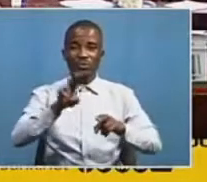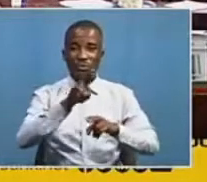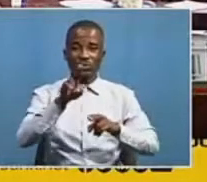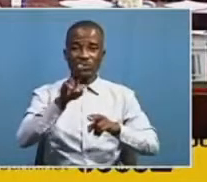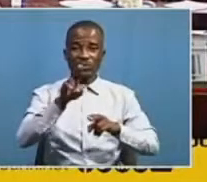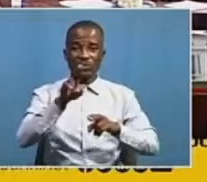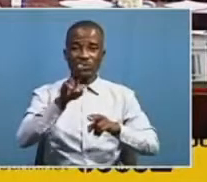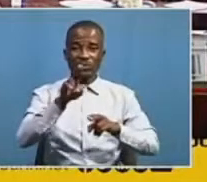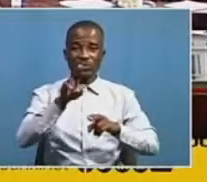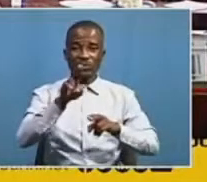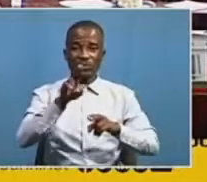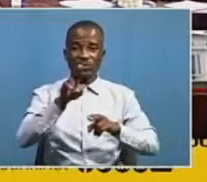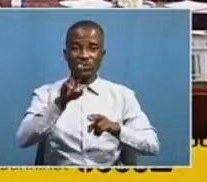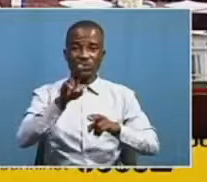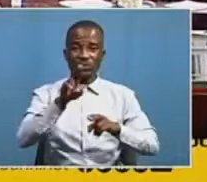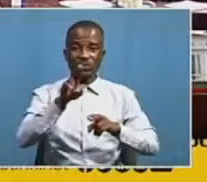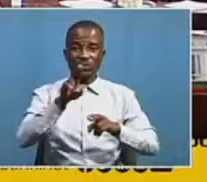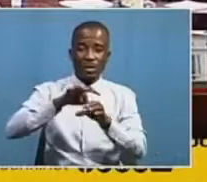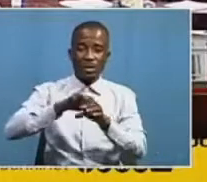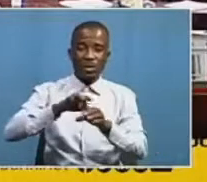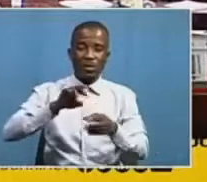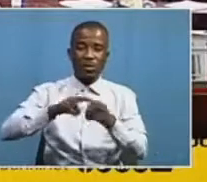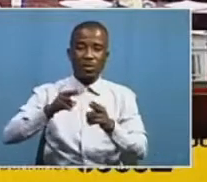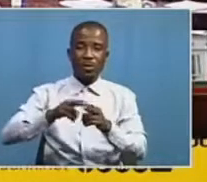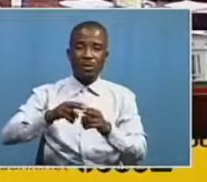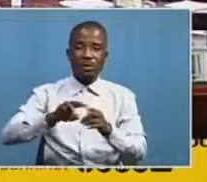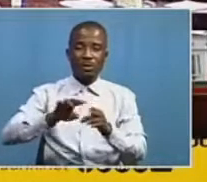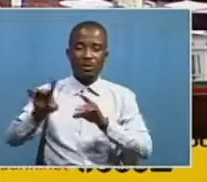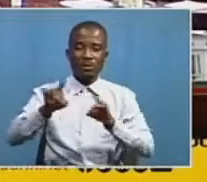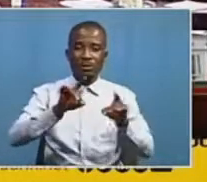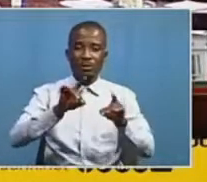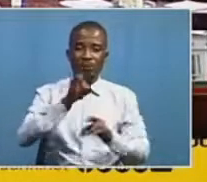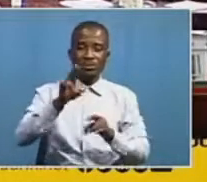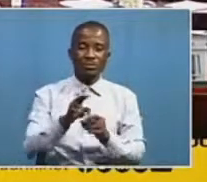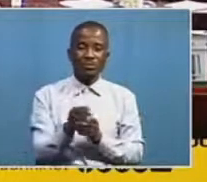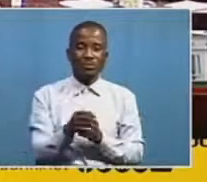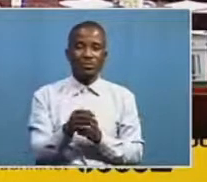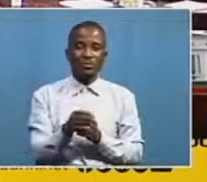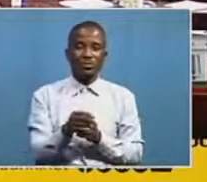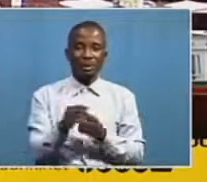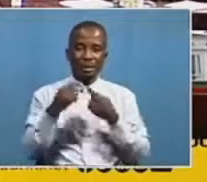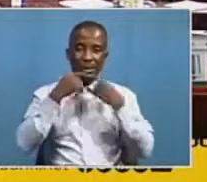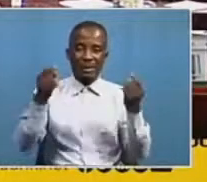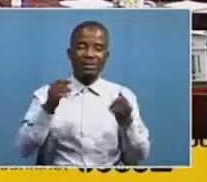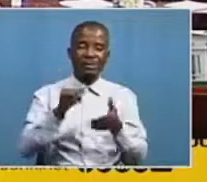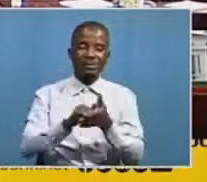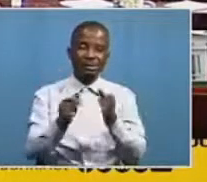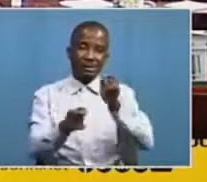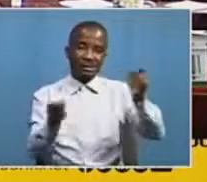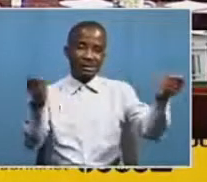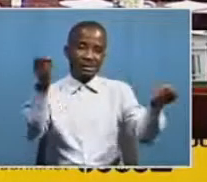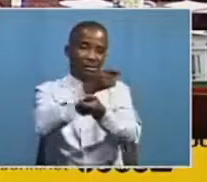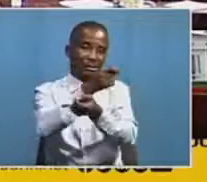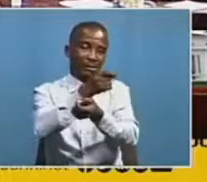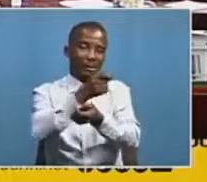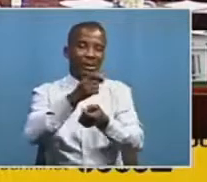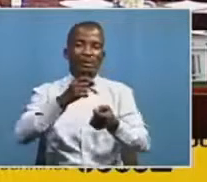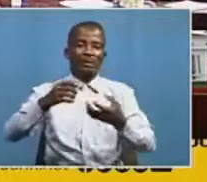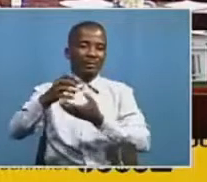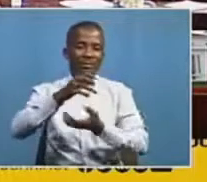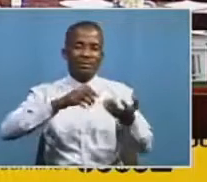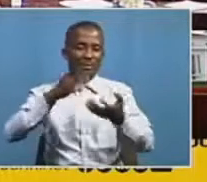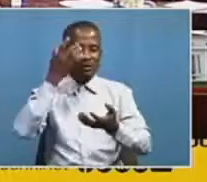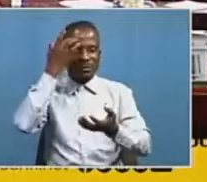on the total number of votes cast, which was inadvertently mentioned as total number of valid votes at the